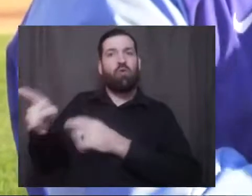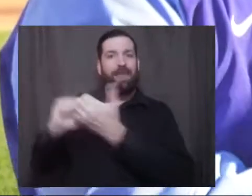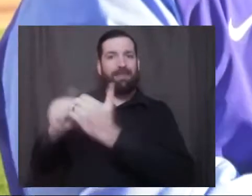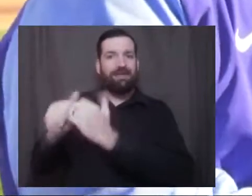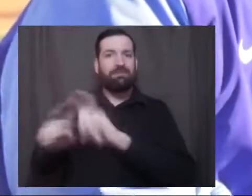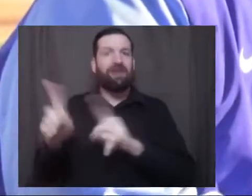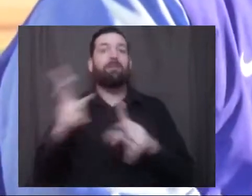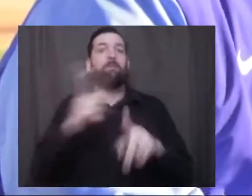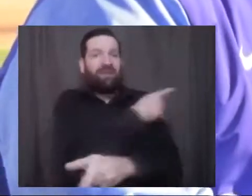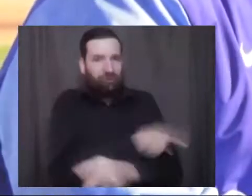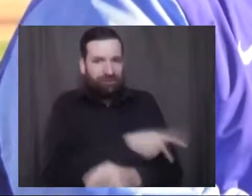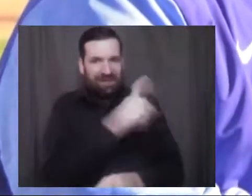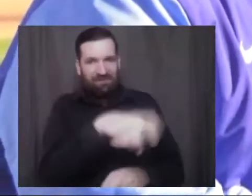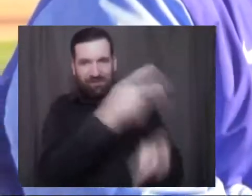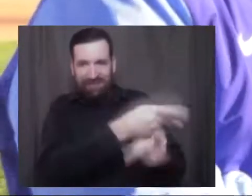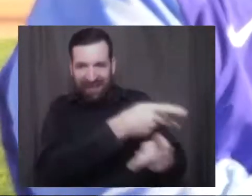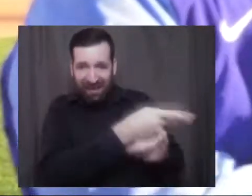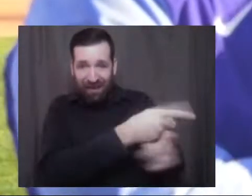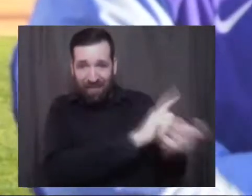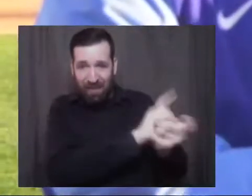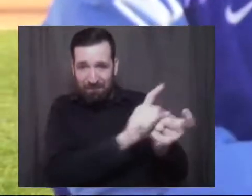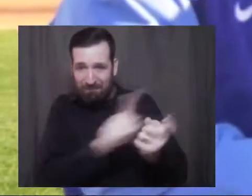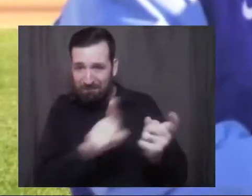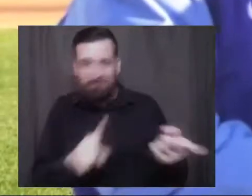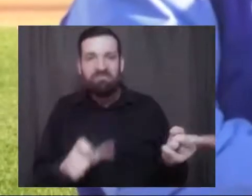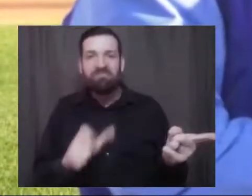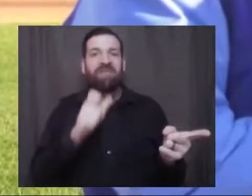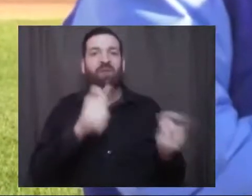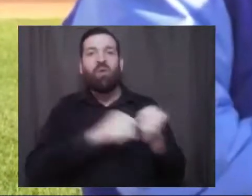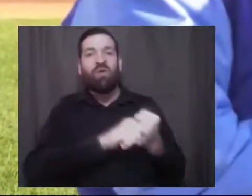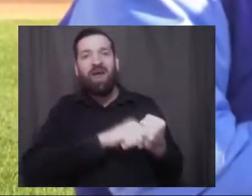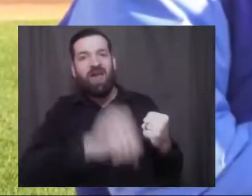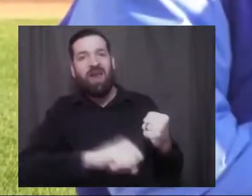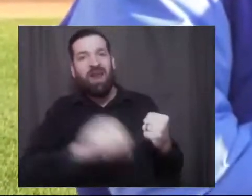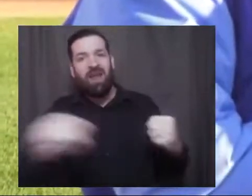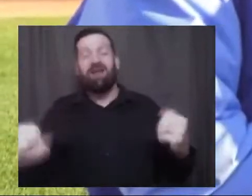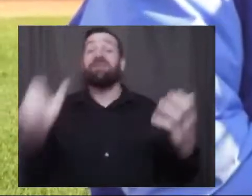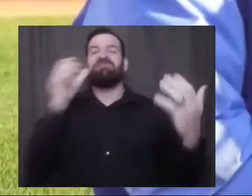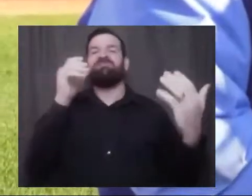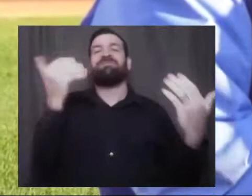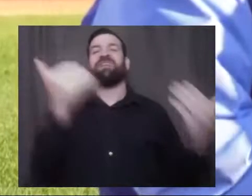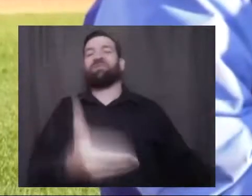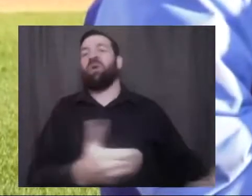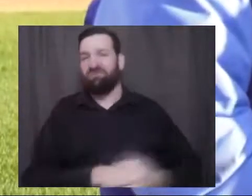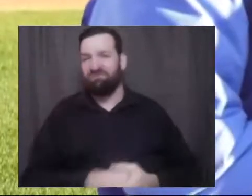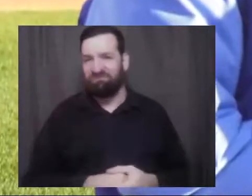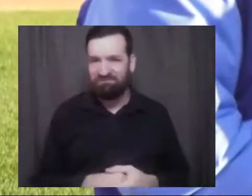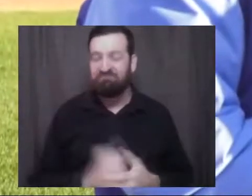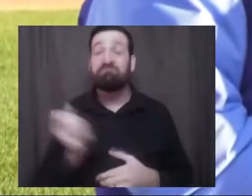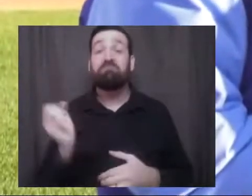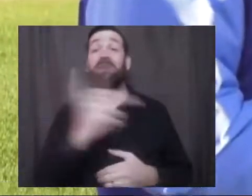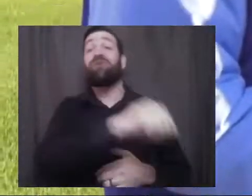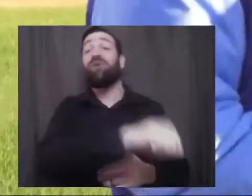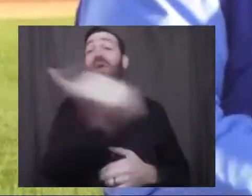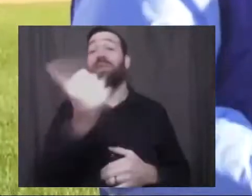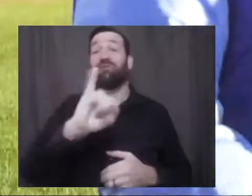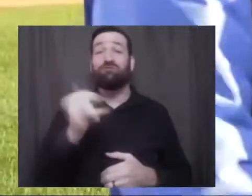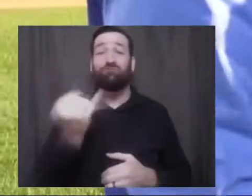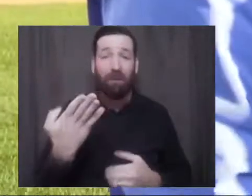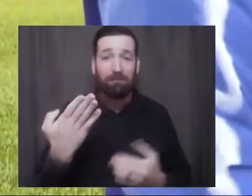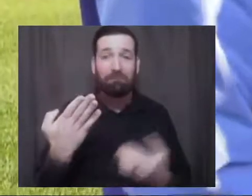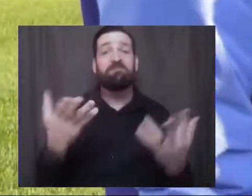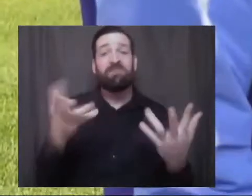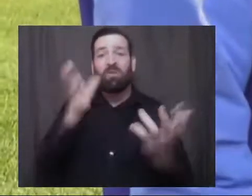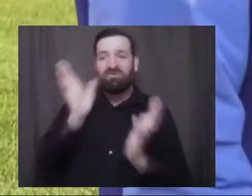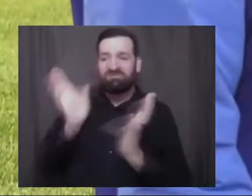get to them, and I'm not going to let you delay one more moment, so I will let you go, get back to your other job, and we're going to talk with Dave now.